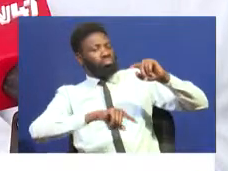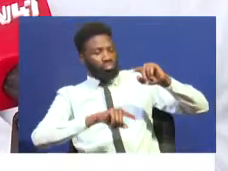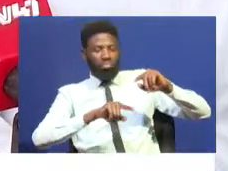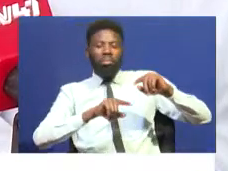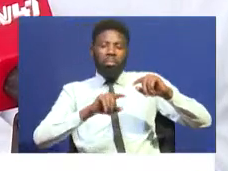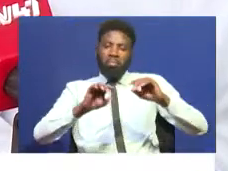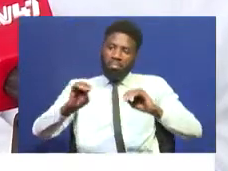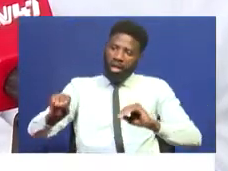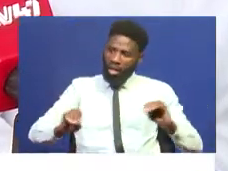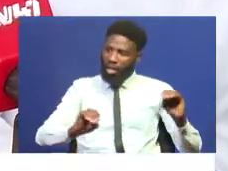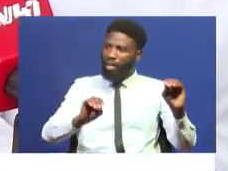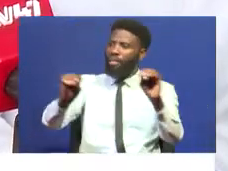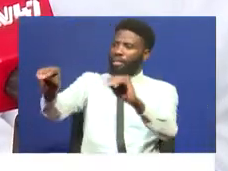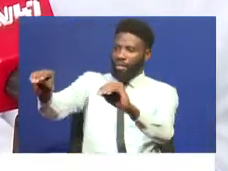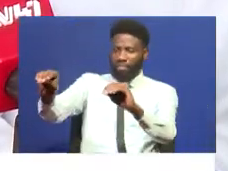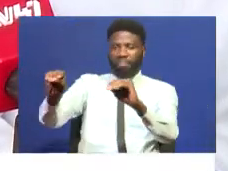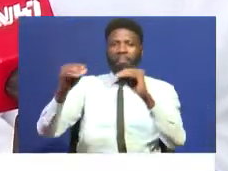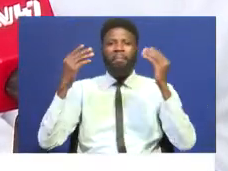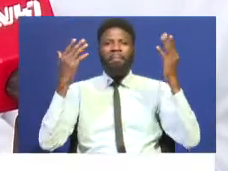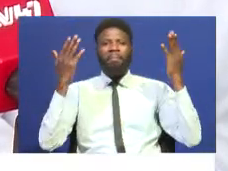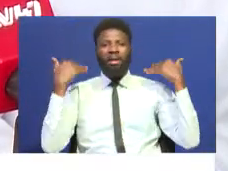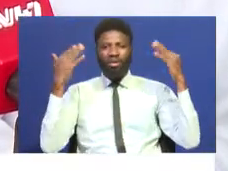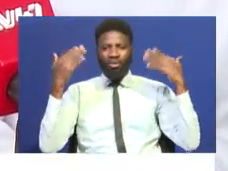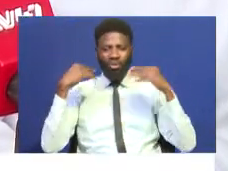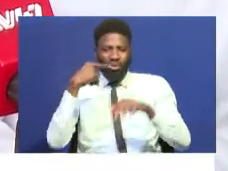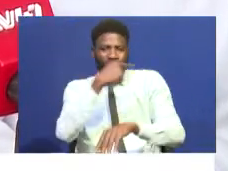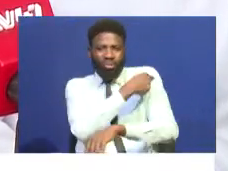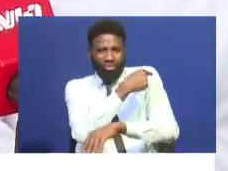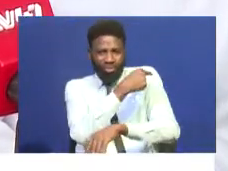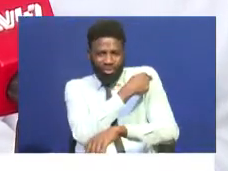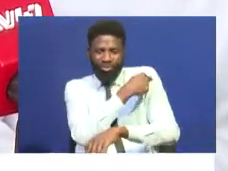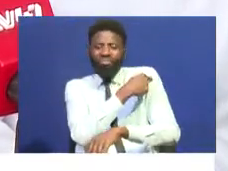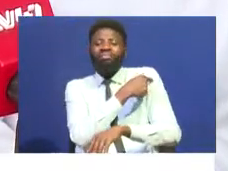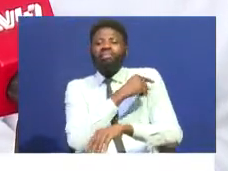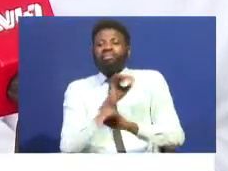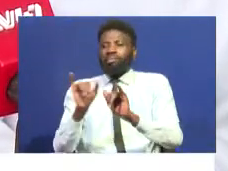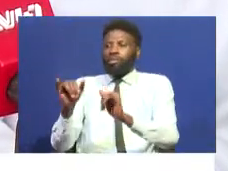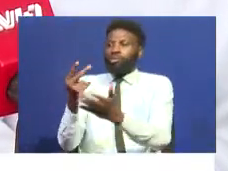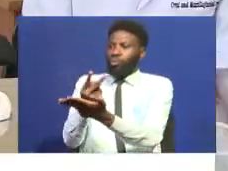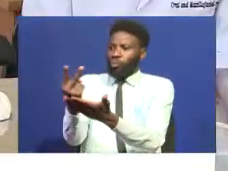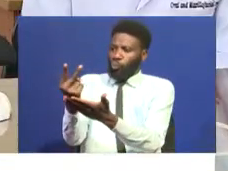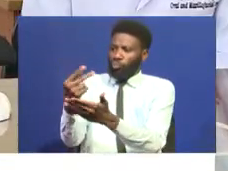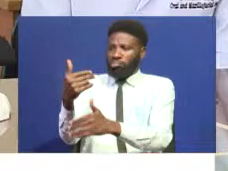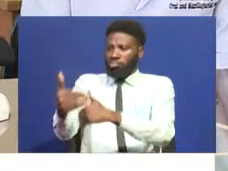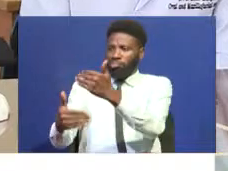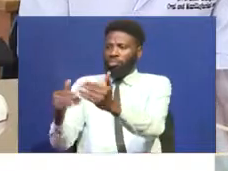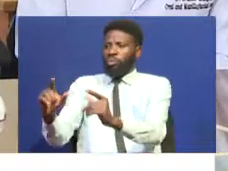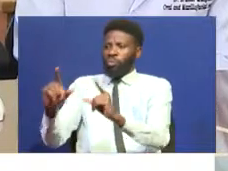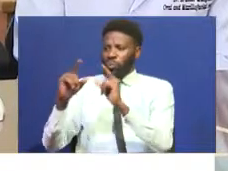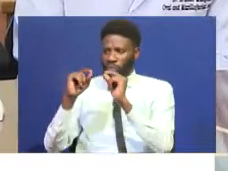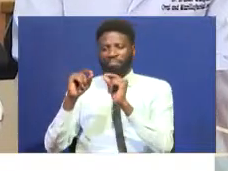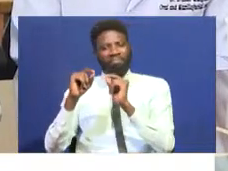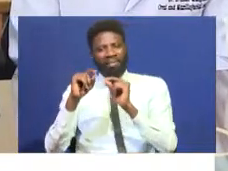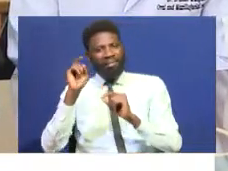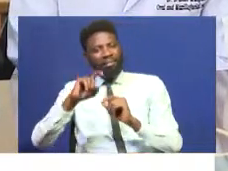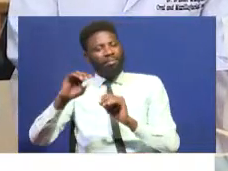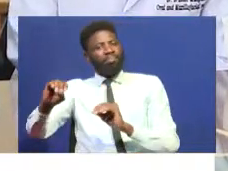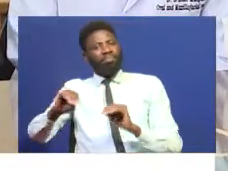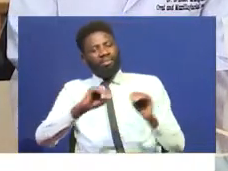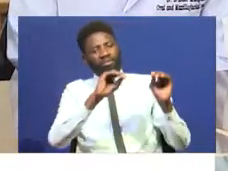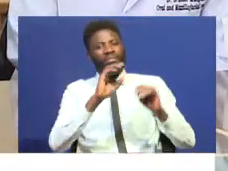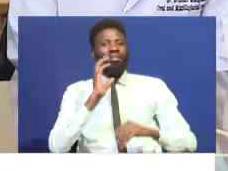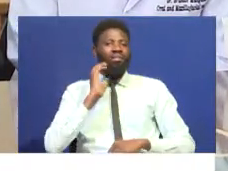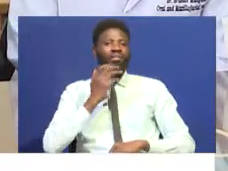kubwa. Kutoka hapo akakaa ICU wiki mbili, wakatuambia tukuje Kenyatta. The recovery has been